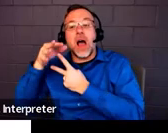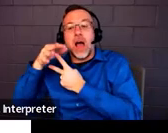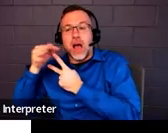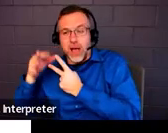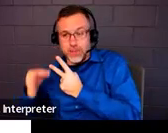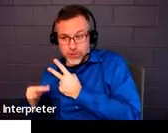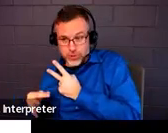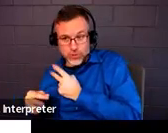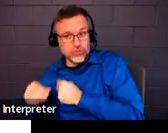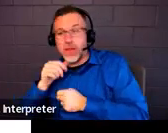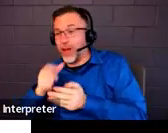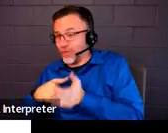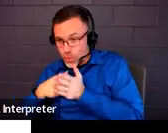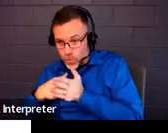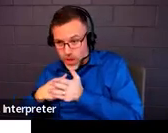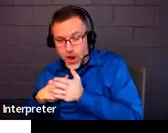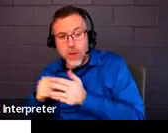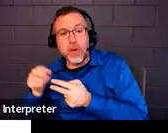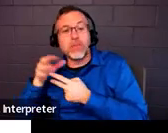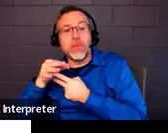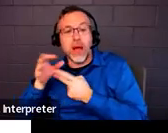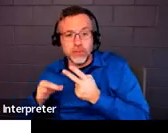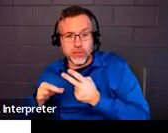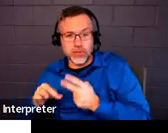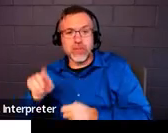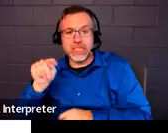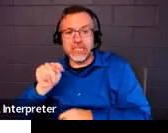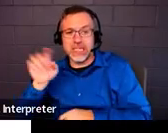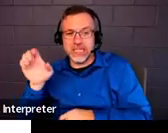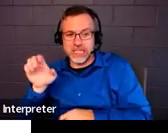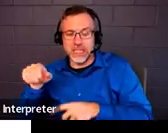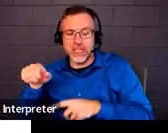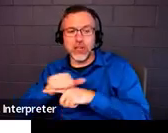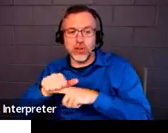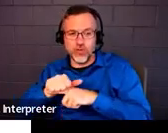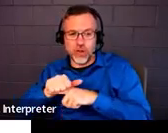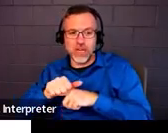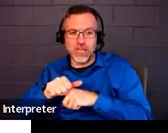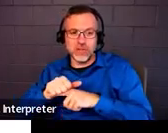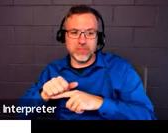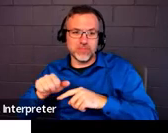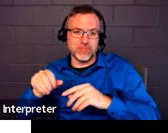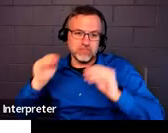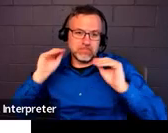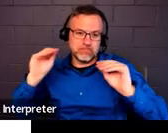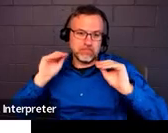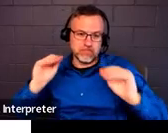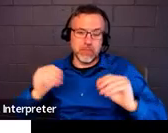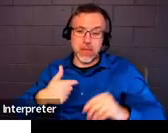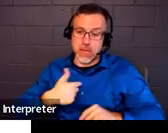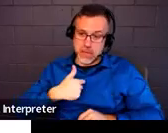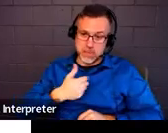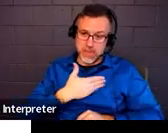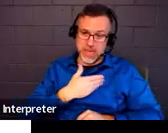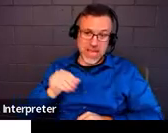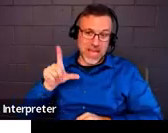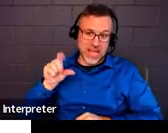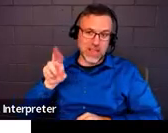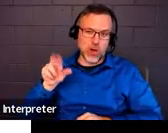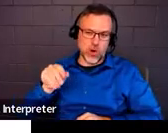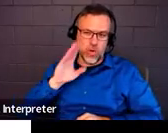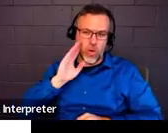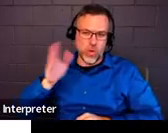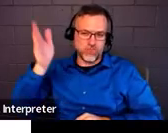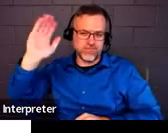training facilitated by Maine DOE. So me and possibly Leora. This is optional.